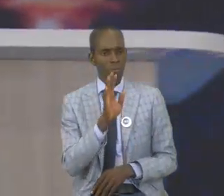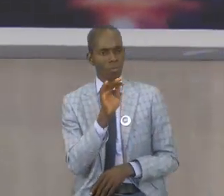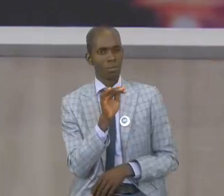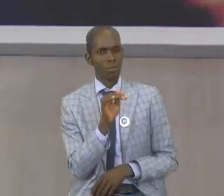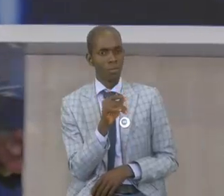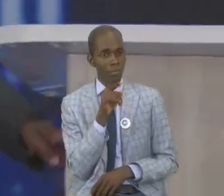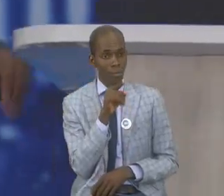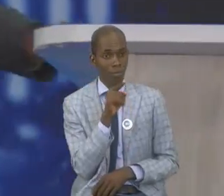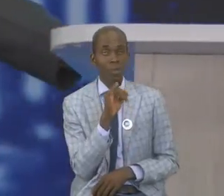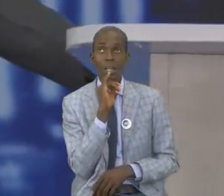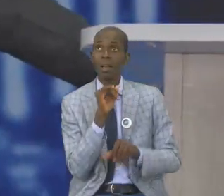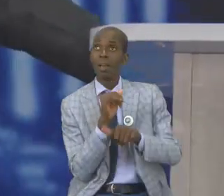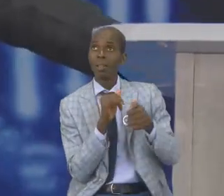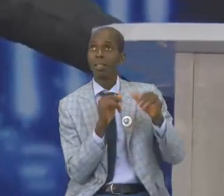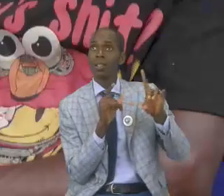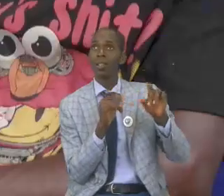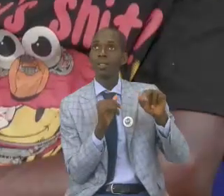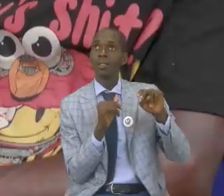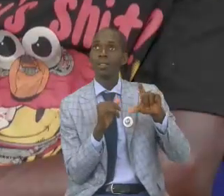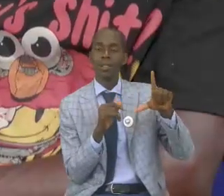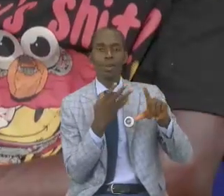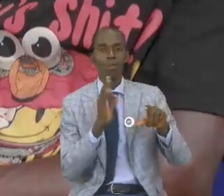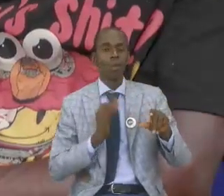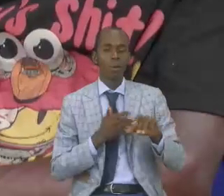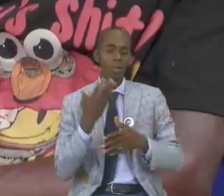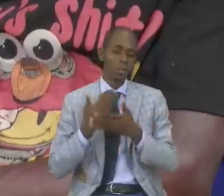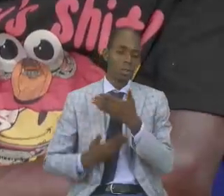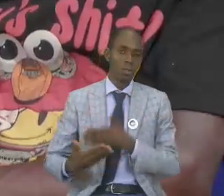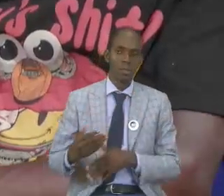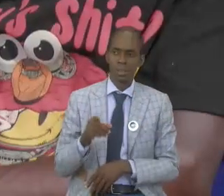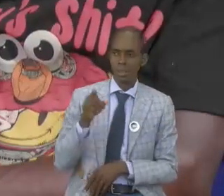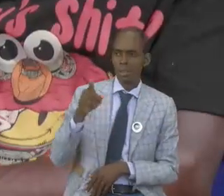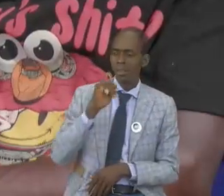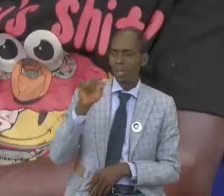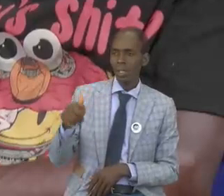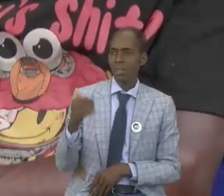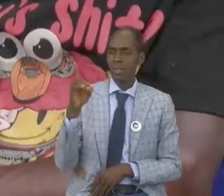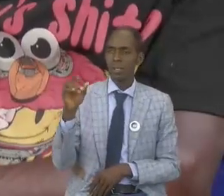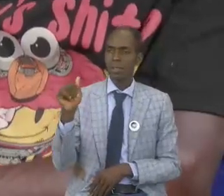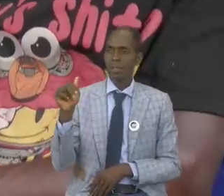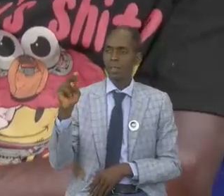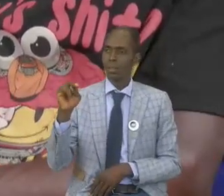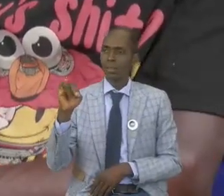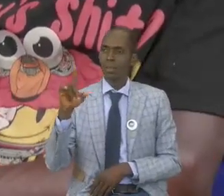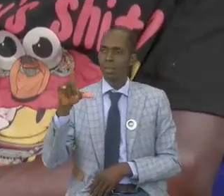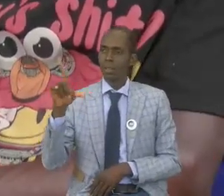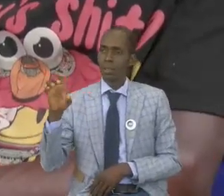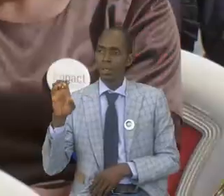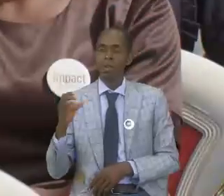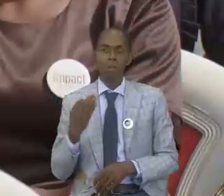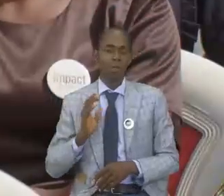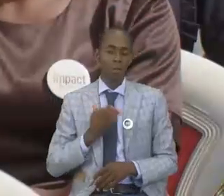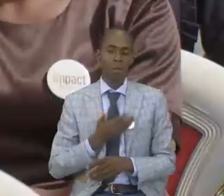this is another Daniel of our generation, and this is another Daniela of our